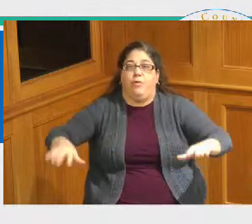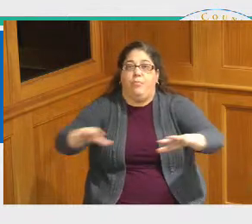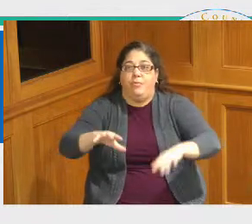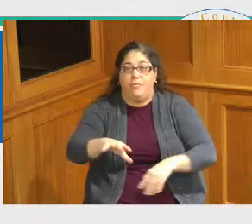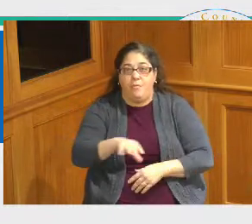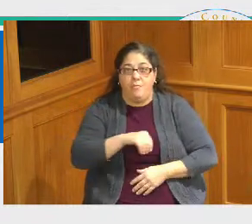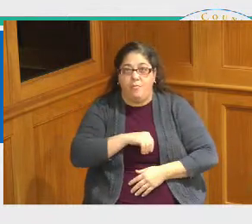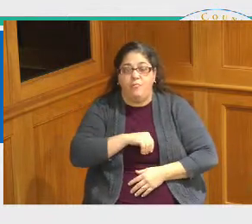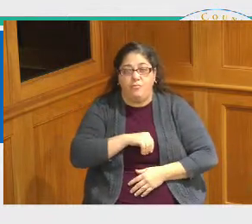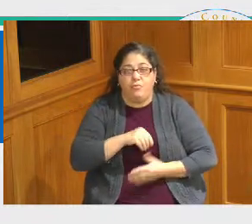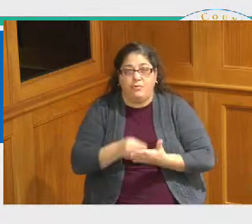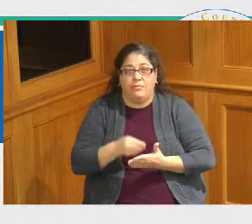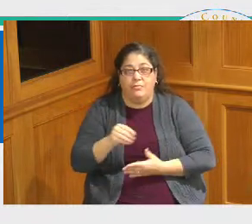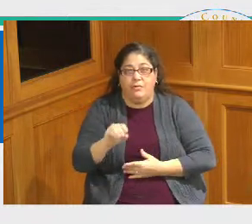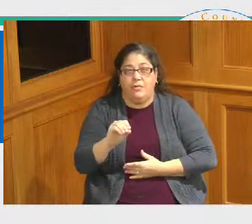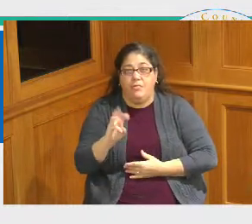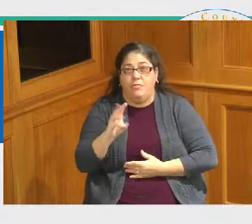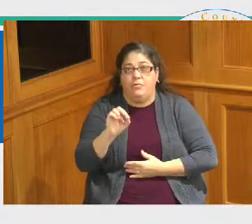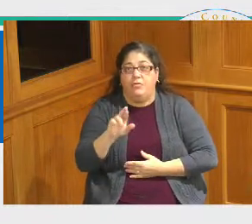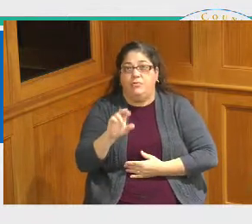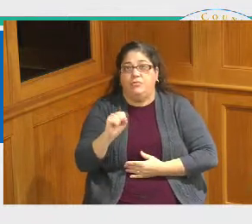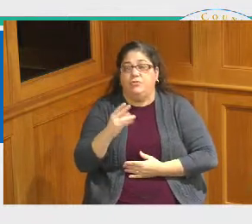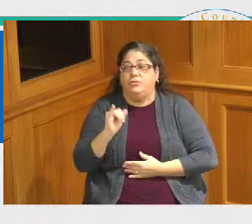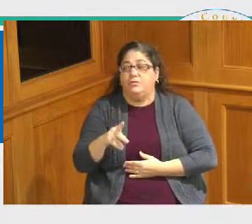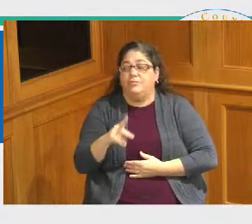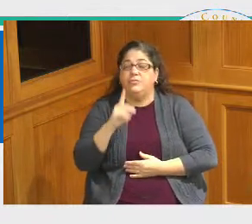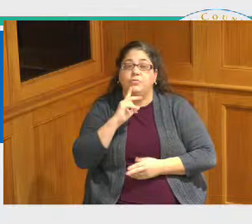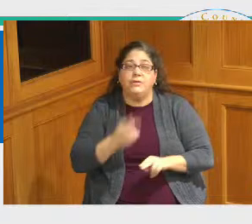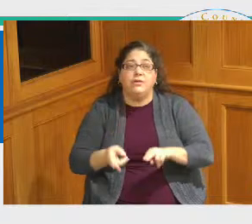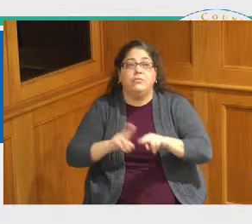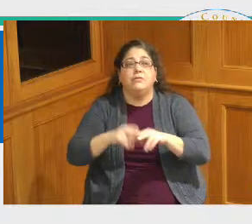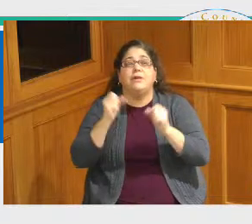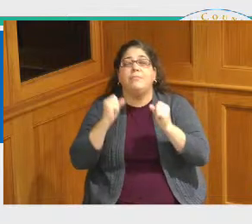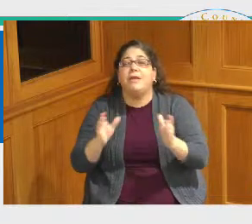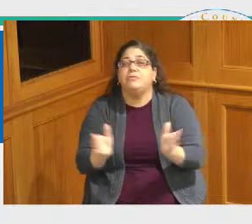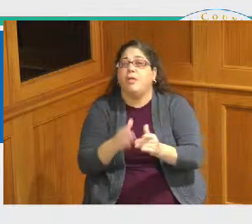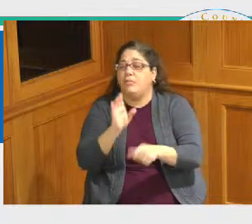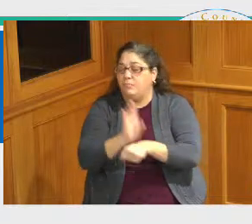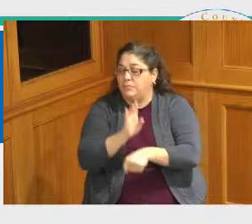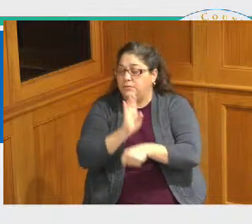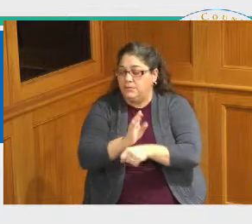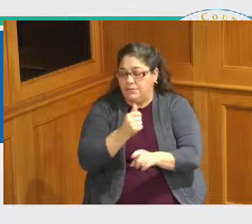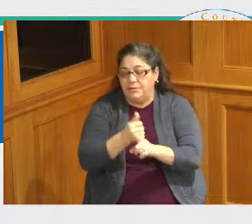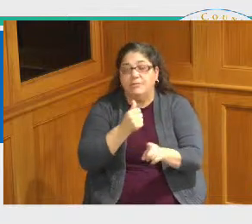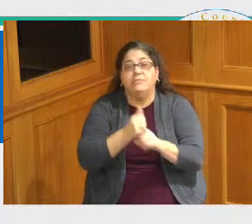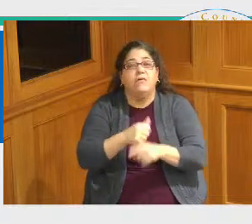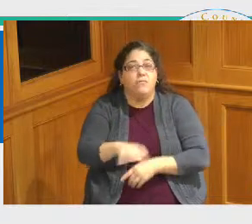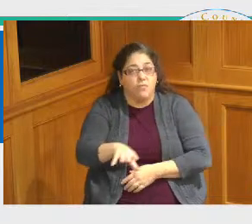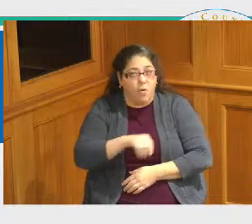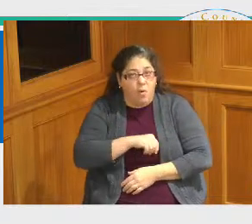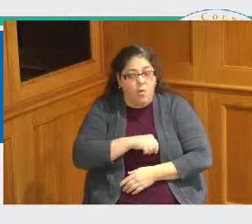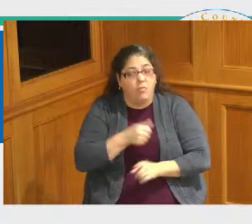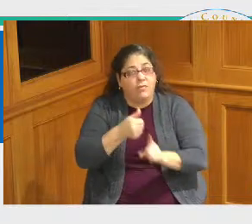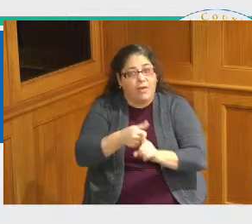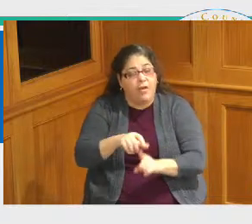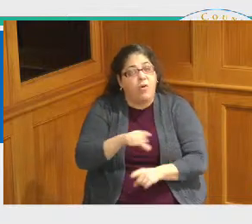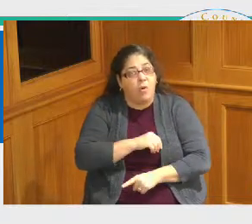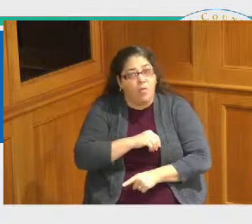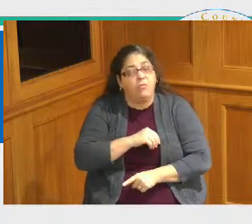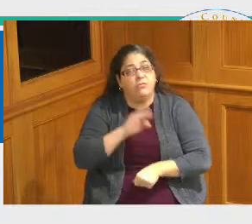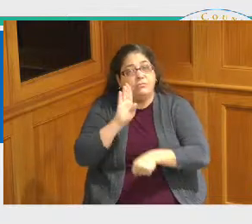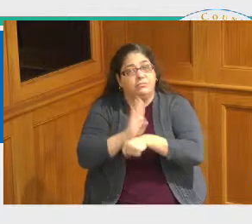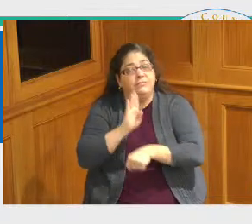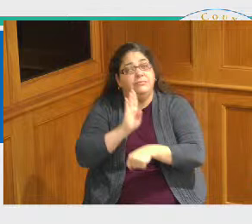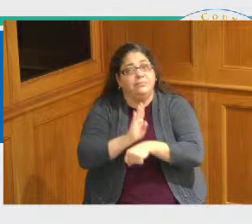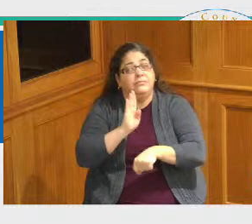for businesses. The goal of this program is to increase the number of small businesses that own their own commercial real estate. So we are